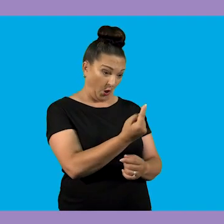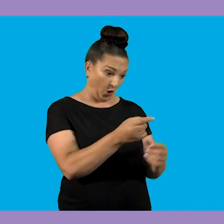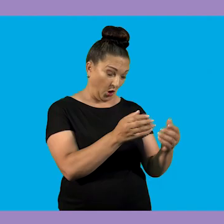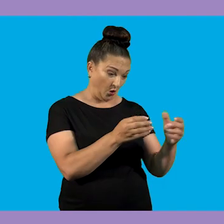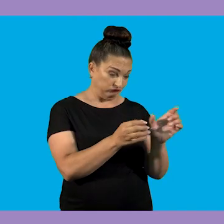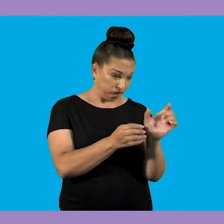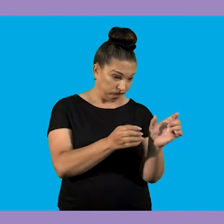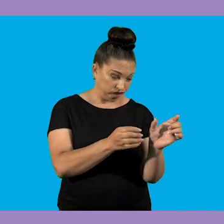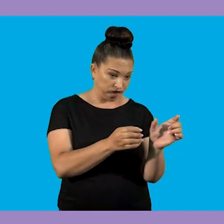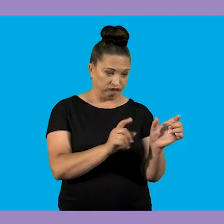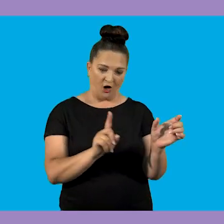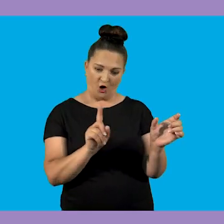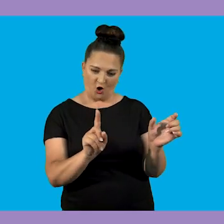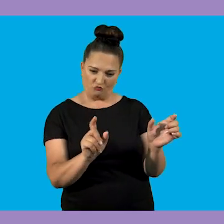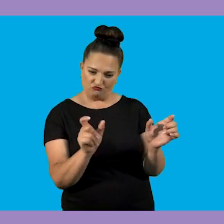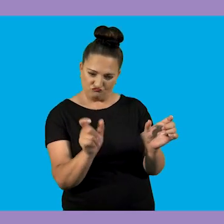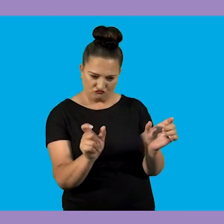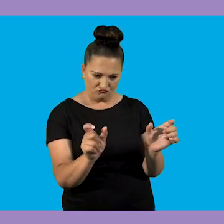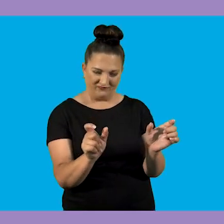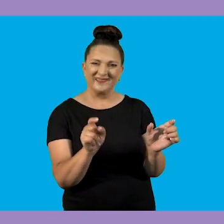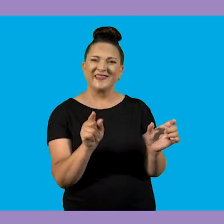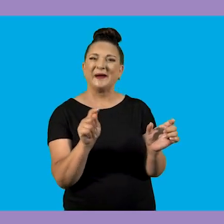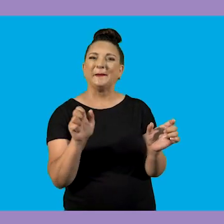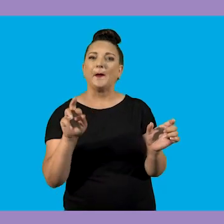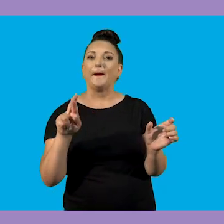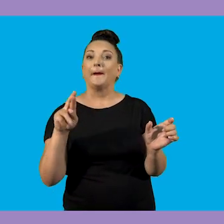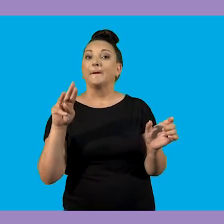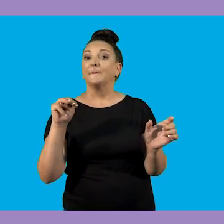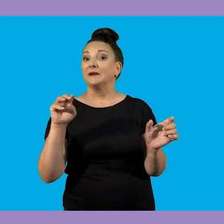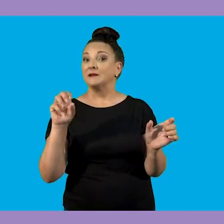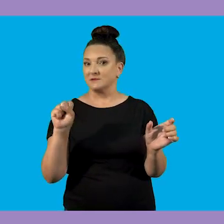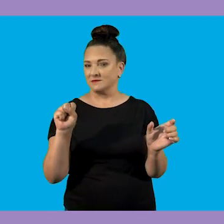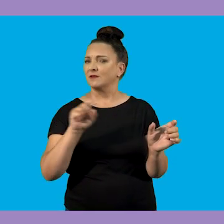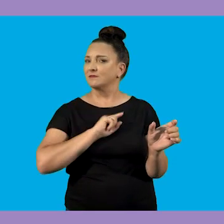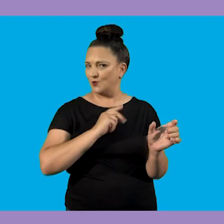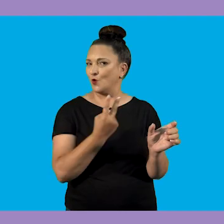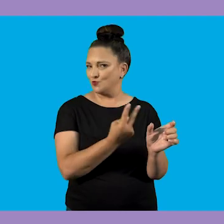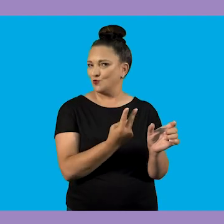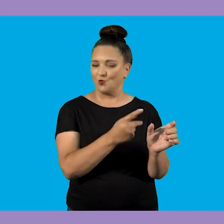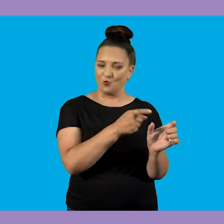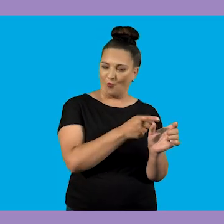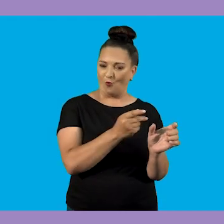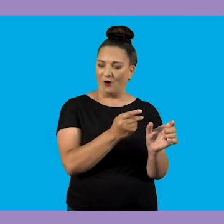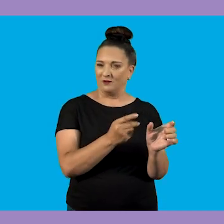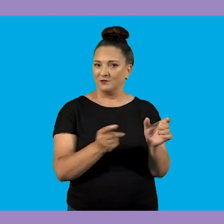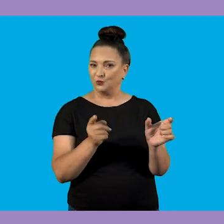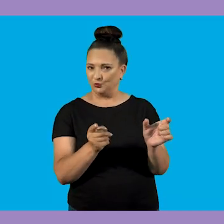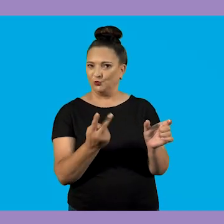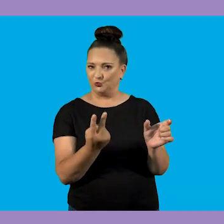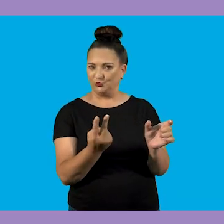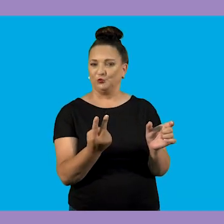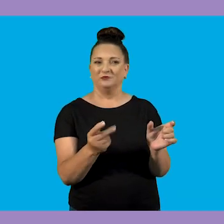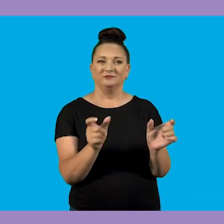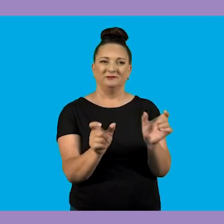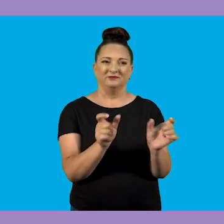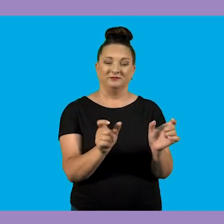the 1 alone, these are the terms. So now in this expression, we have two terms here. Now,